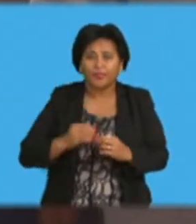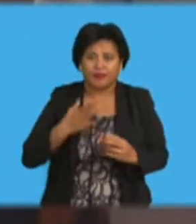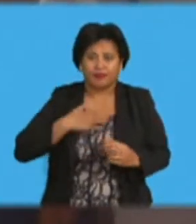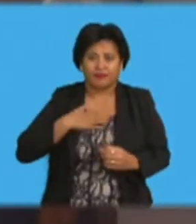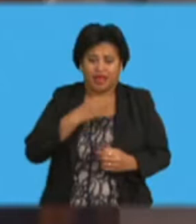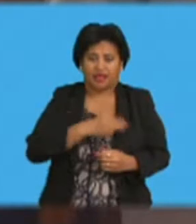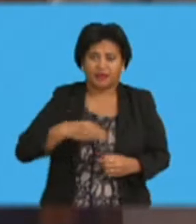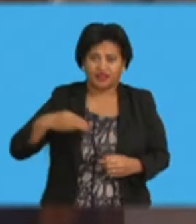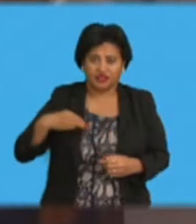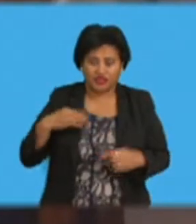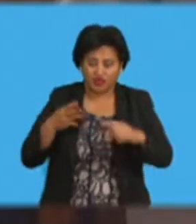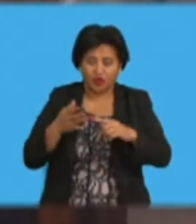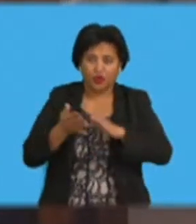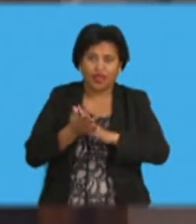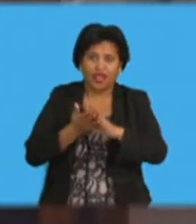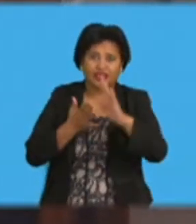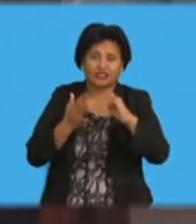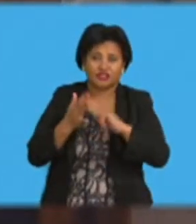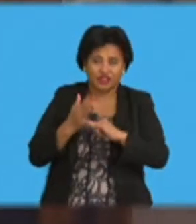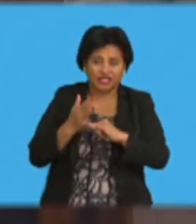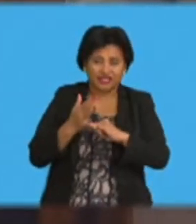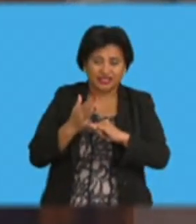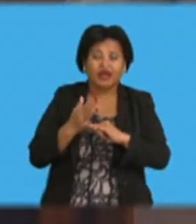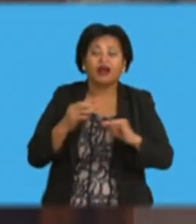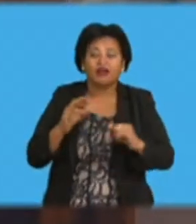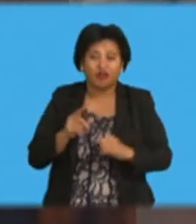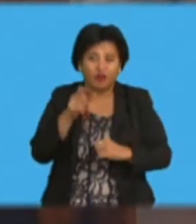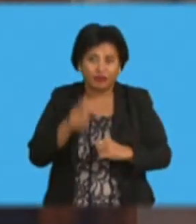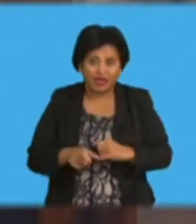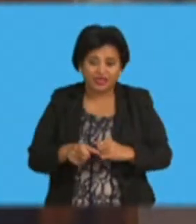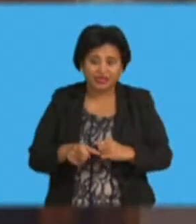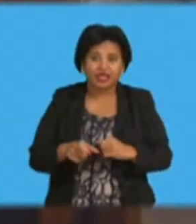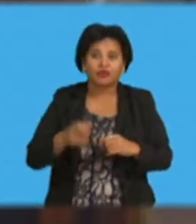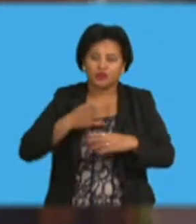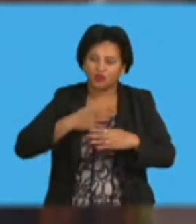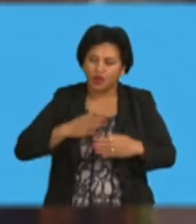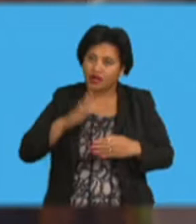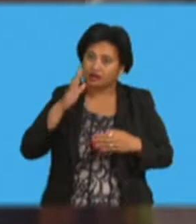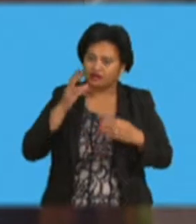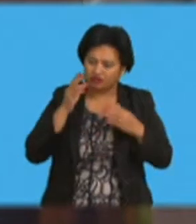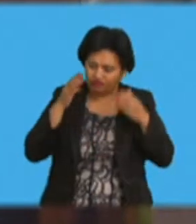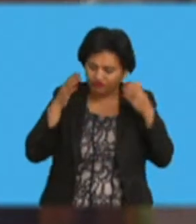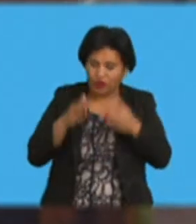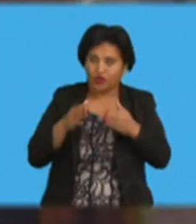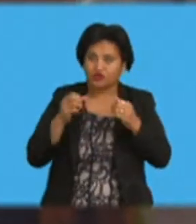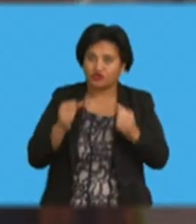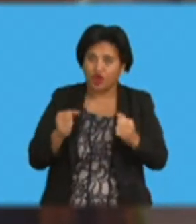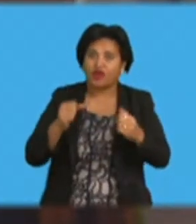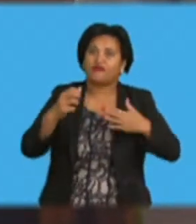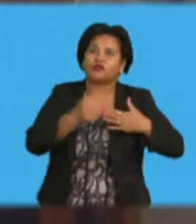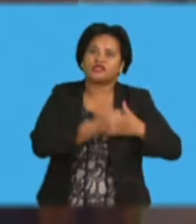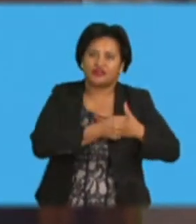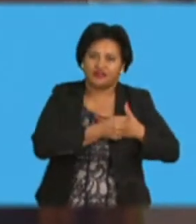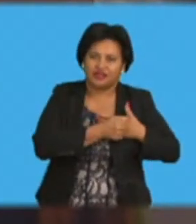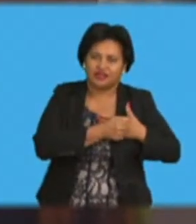the OHS, Occupational Health and Safety, there has tended to be a stronger emphasis on safety rather than health, and